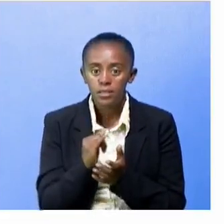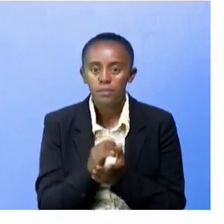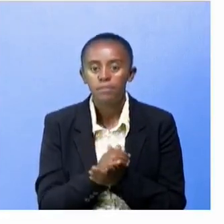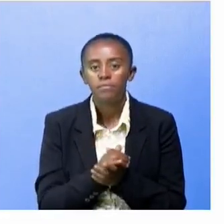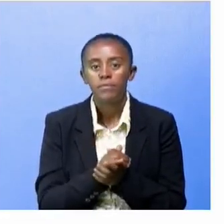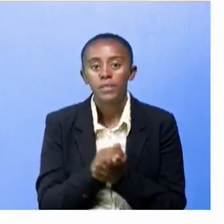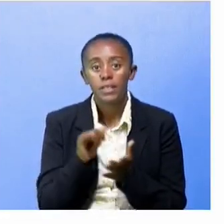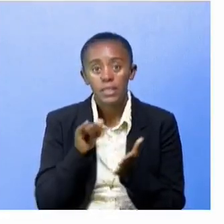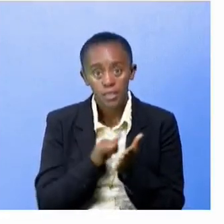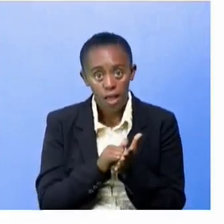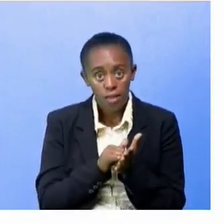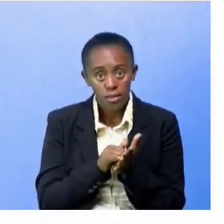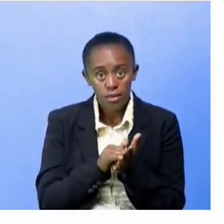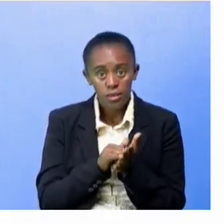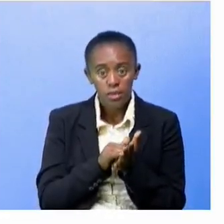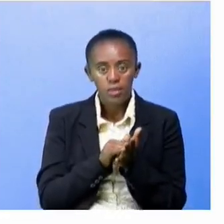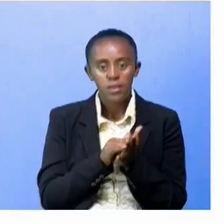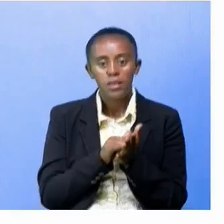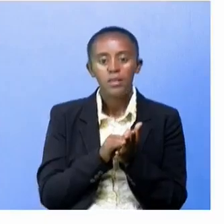that